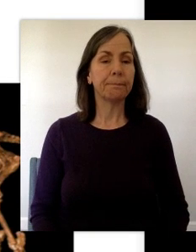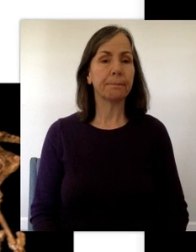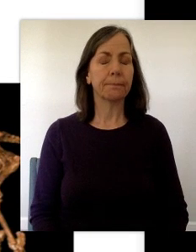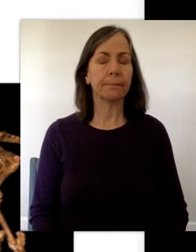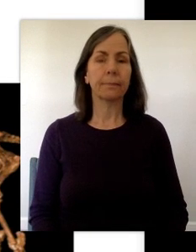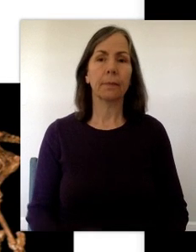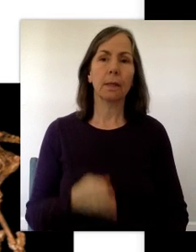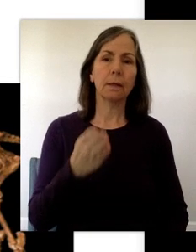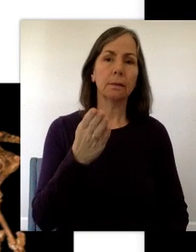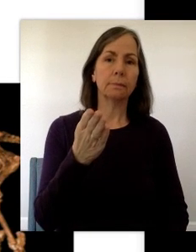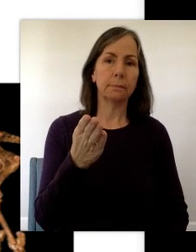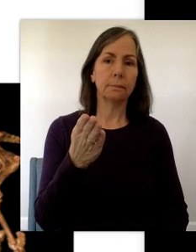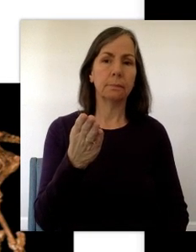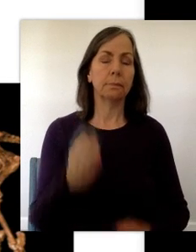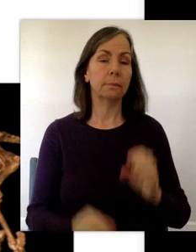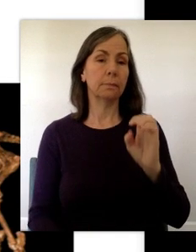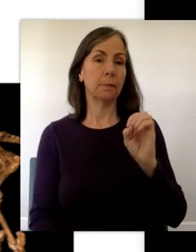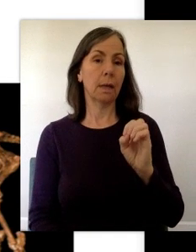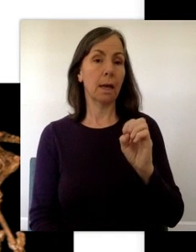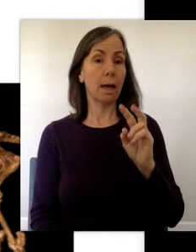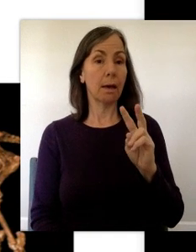Definition of evolution: